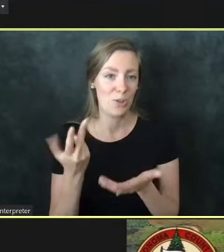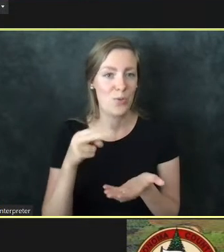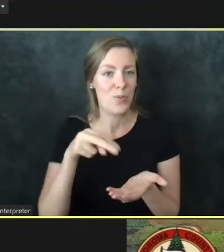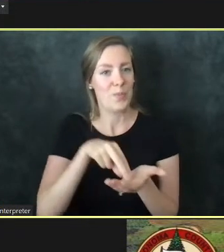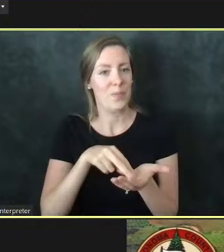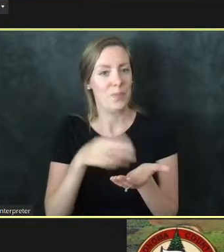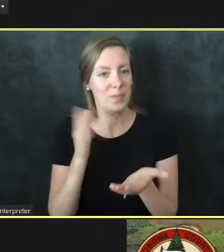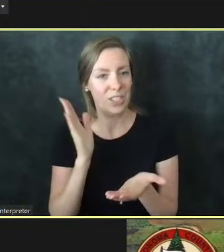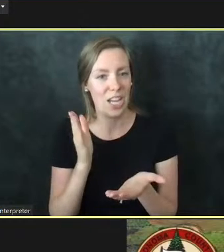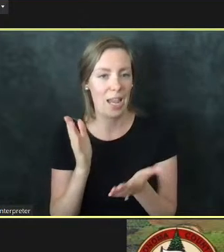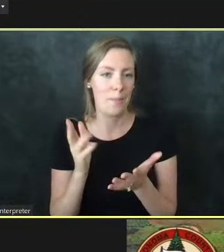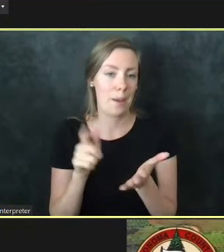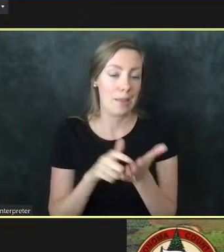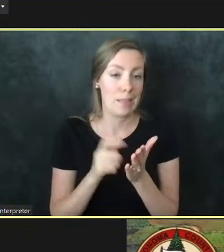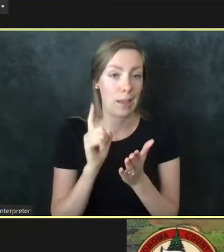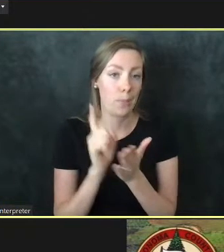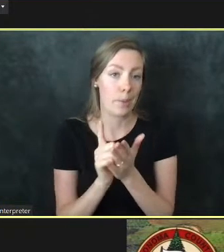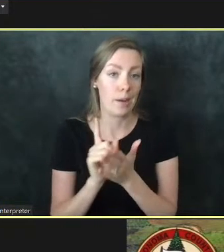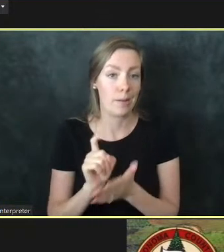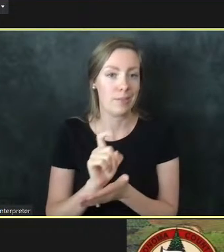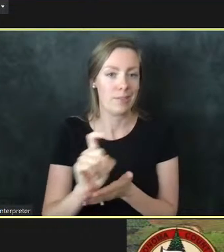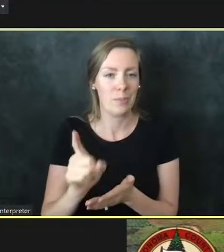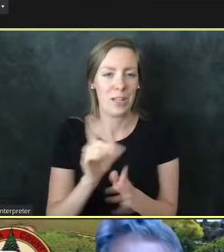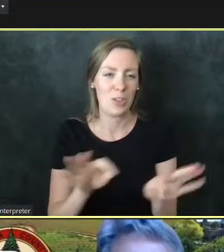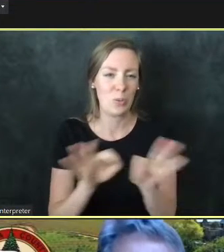stage. It may take a few minutes, but it's worth it.